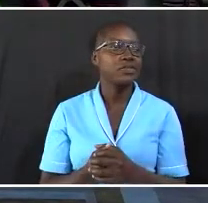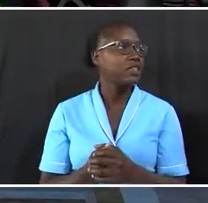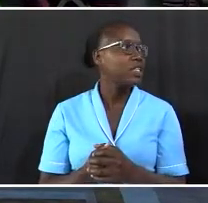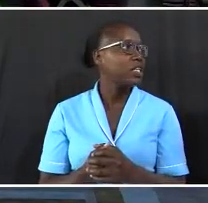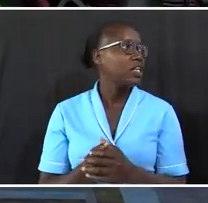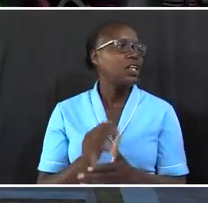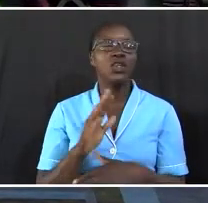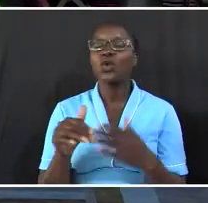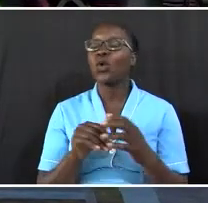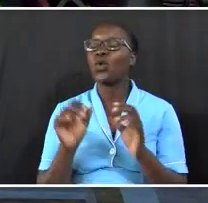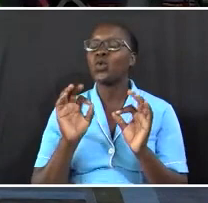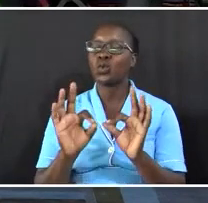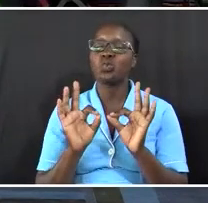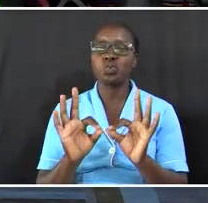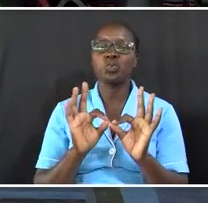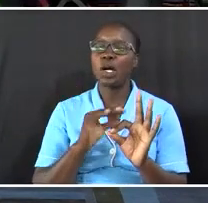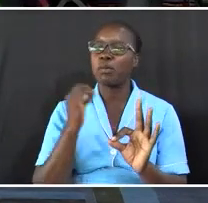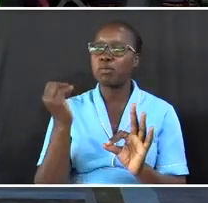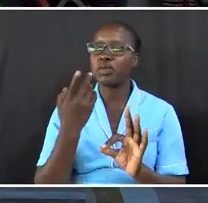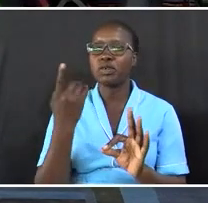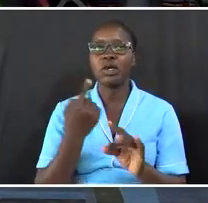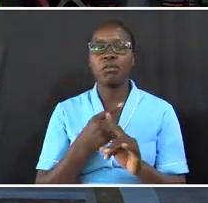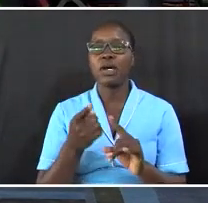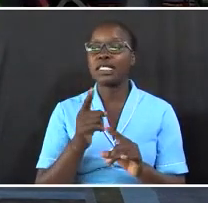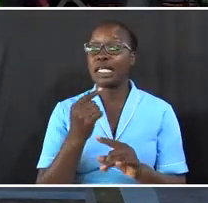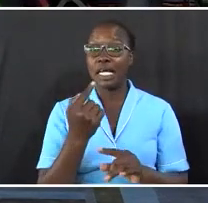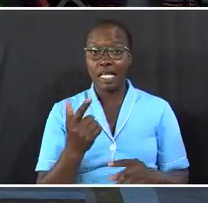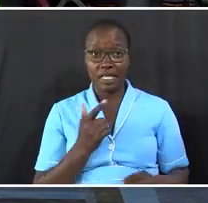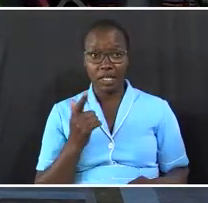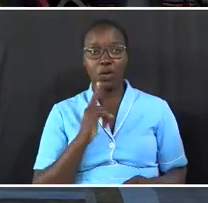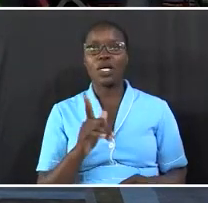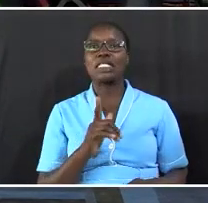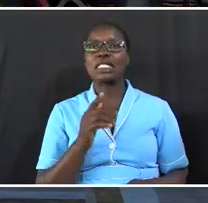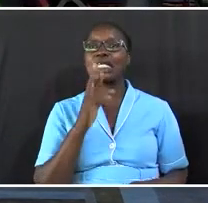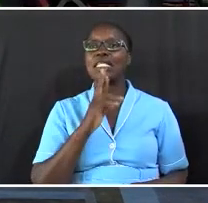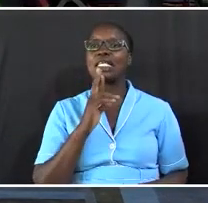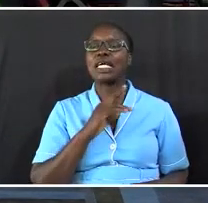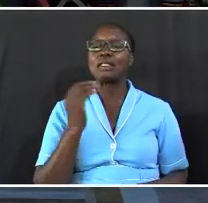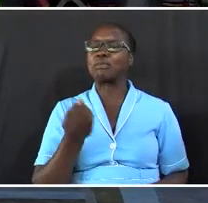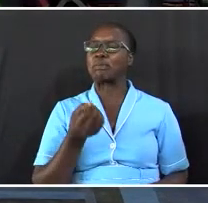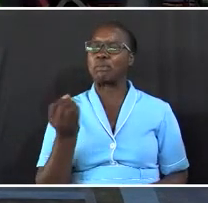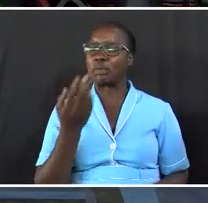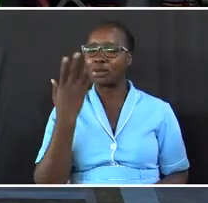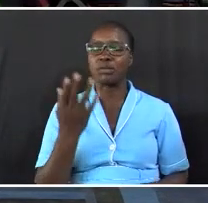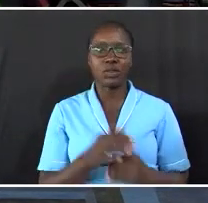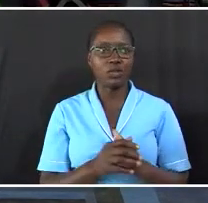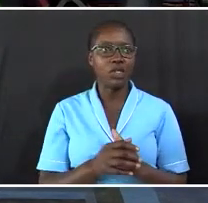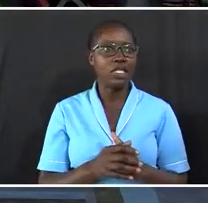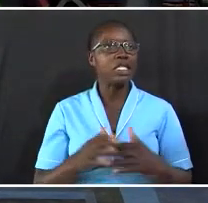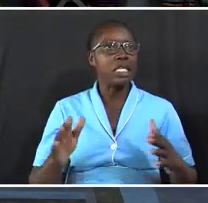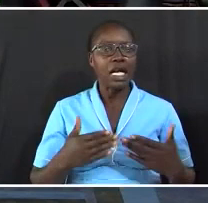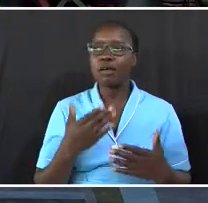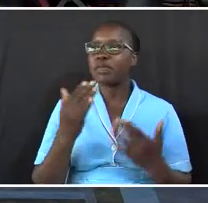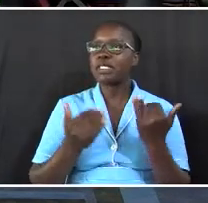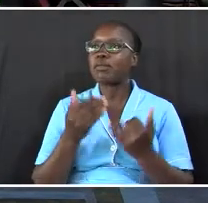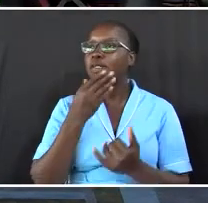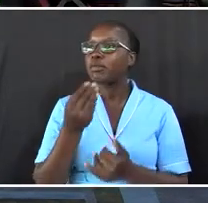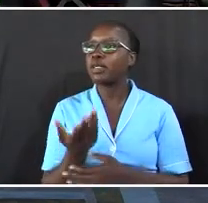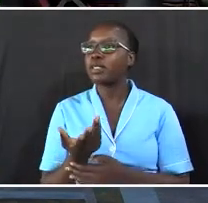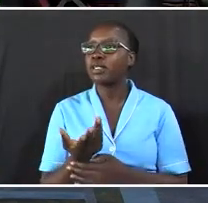You all look lovely. But the ones in red look lovelier. Happy Sabbath, men